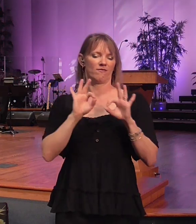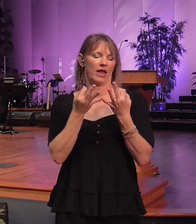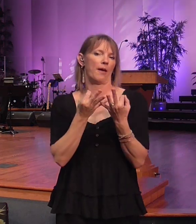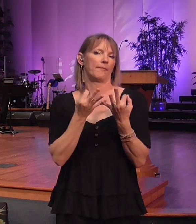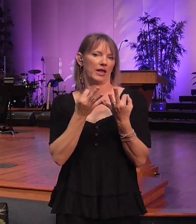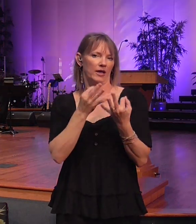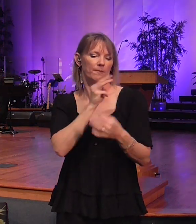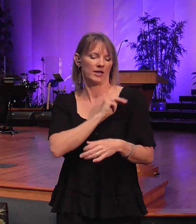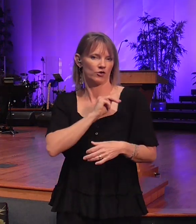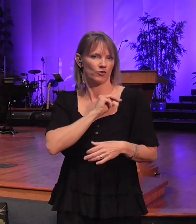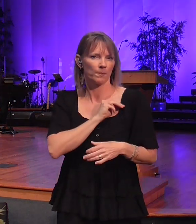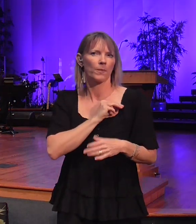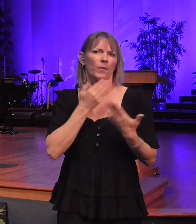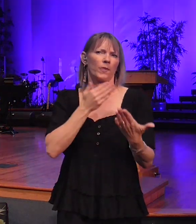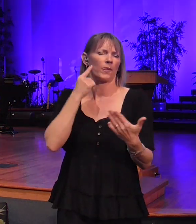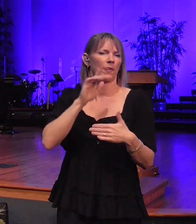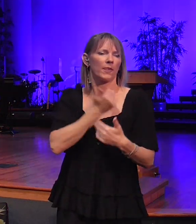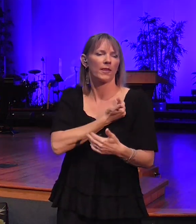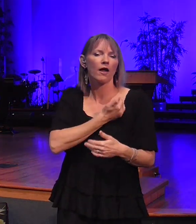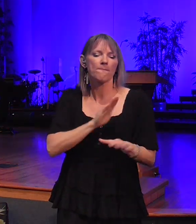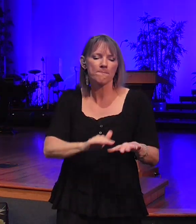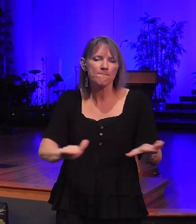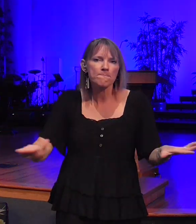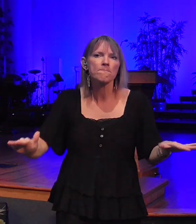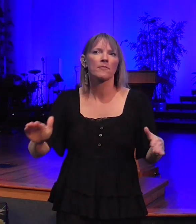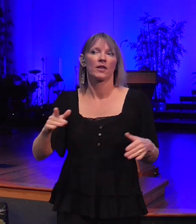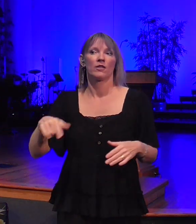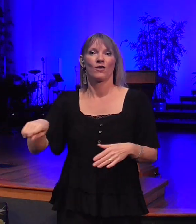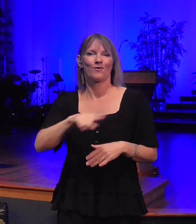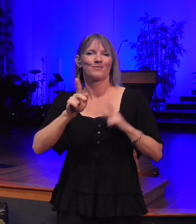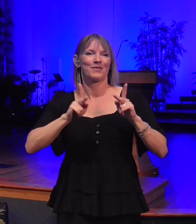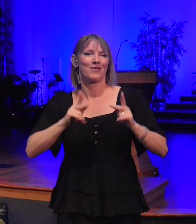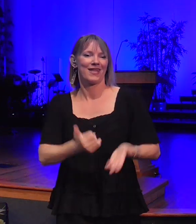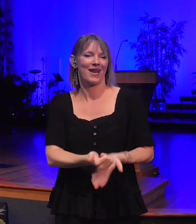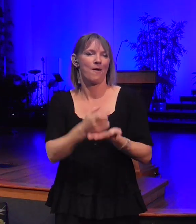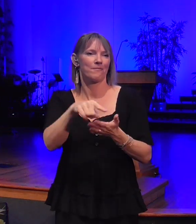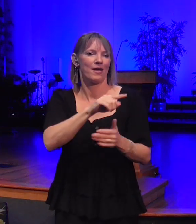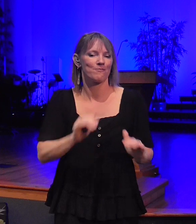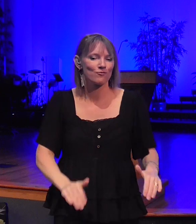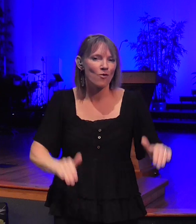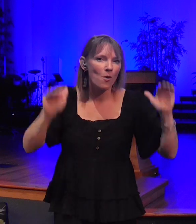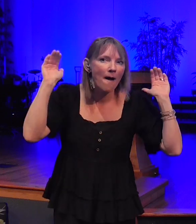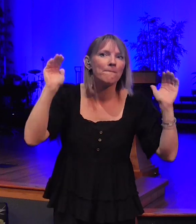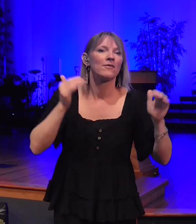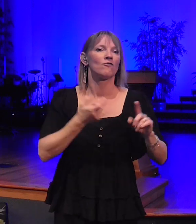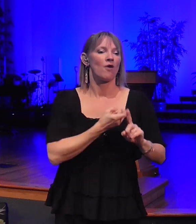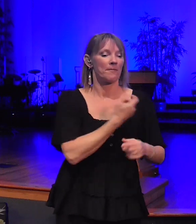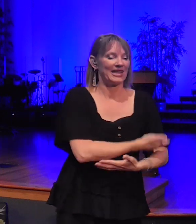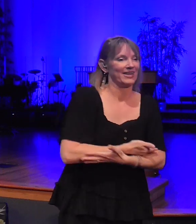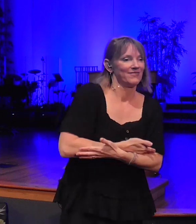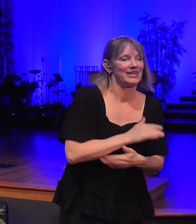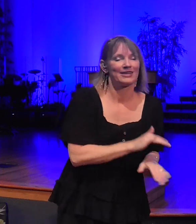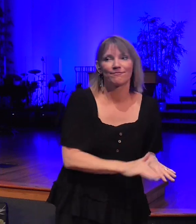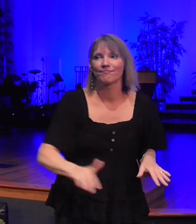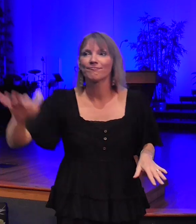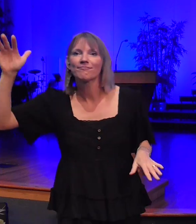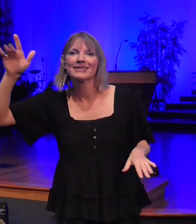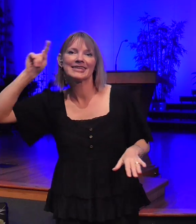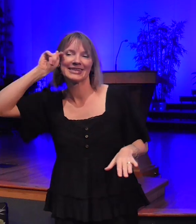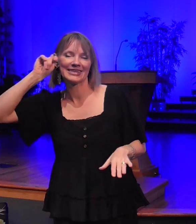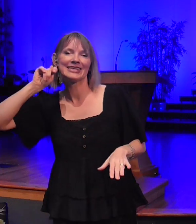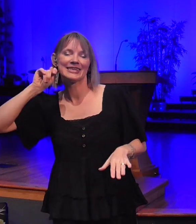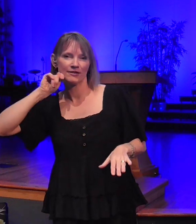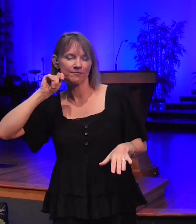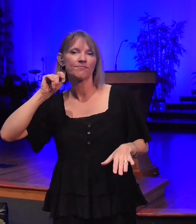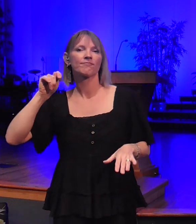our kids and those who help them grow up here, from infants all the way through the teenage years. I want